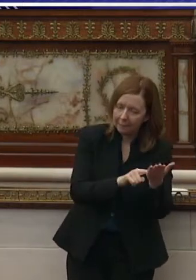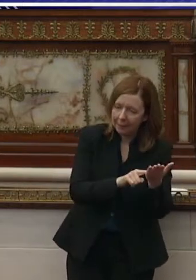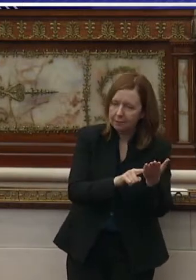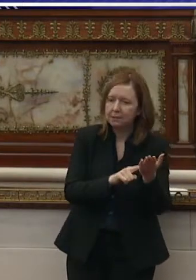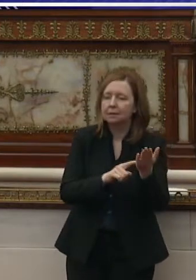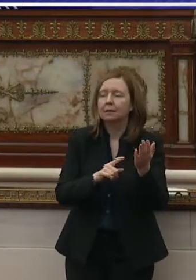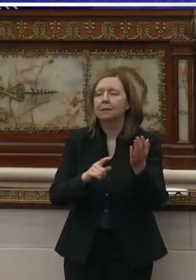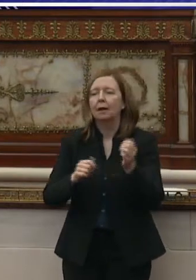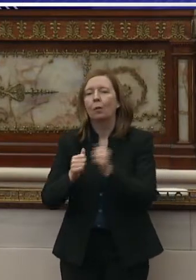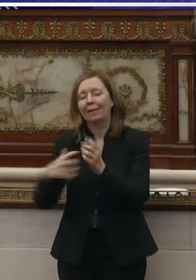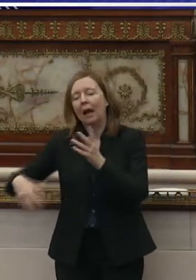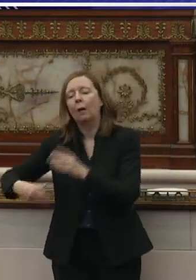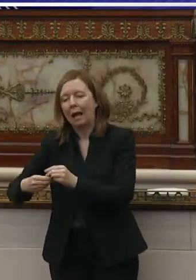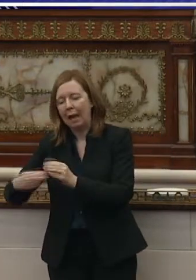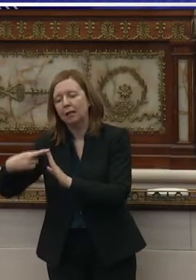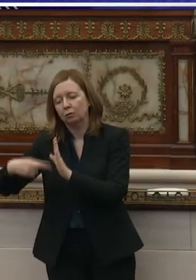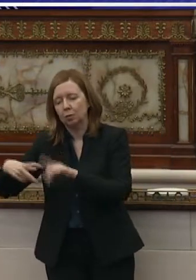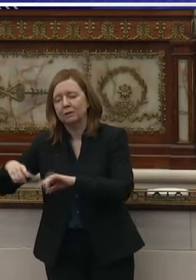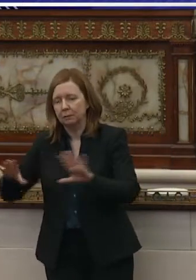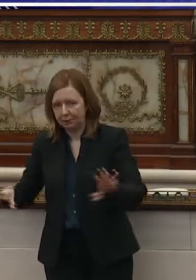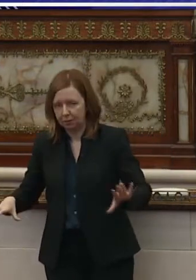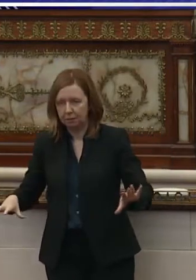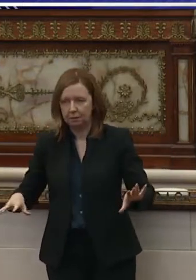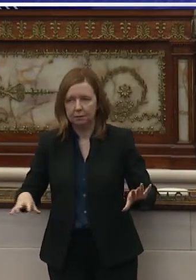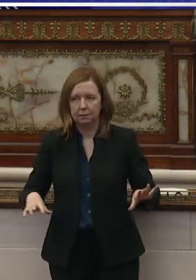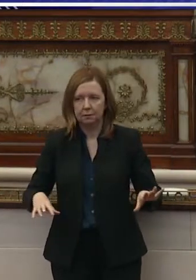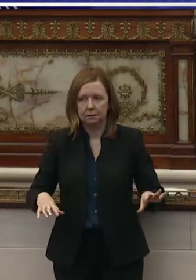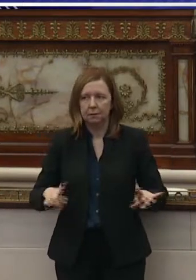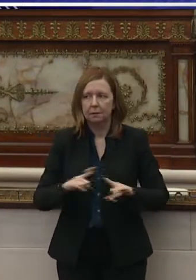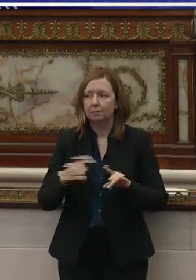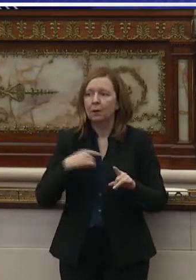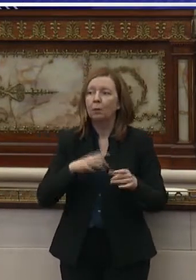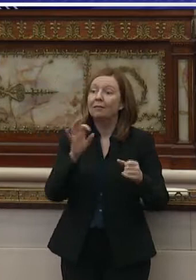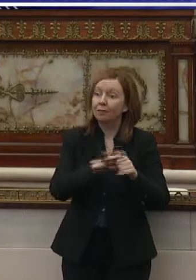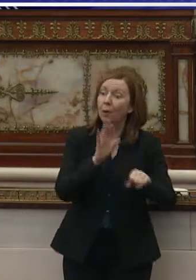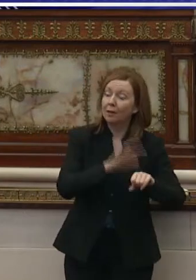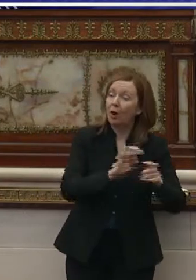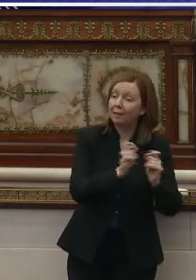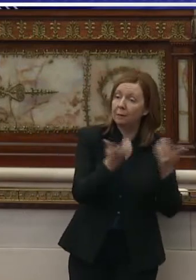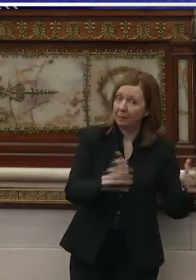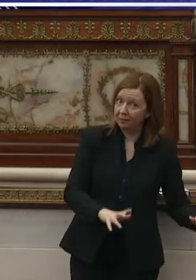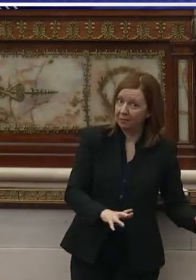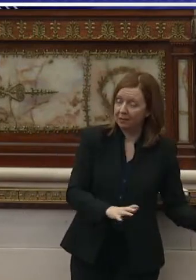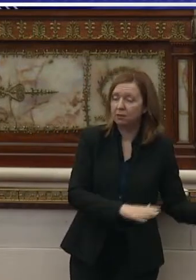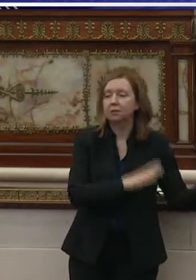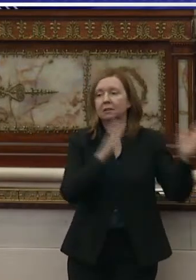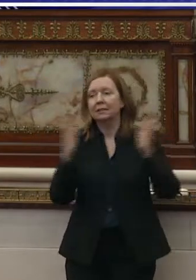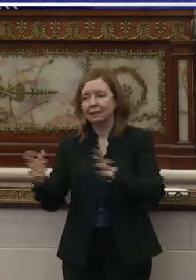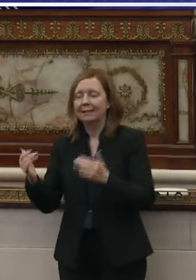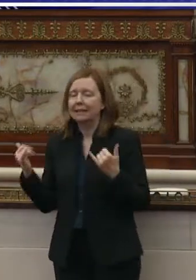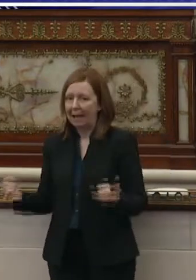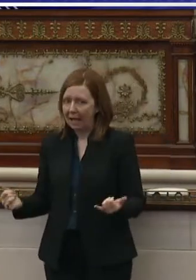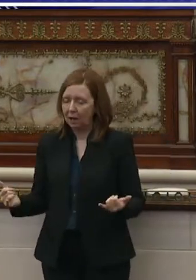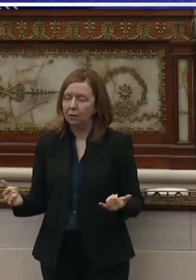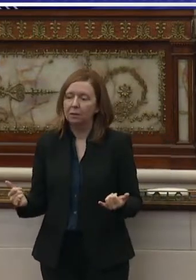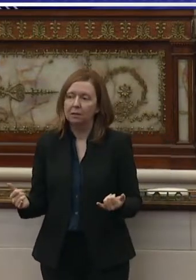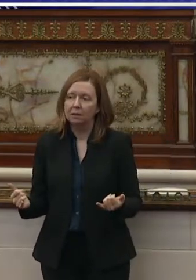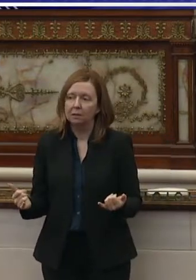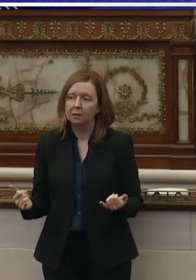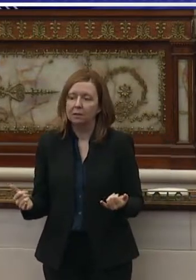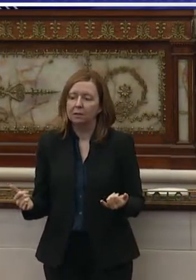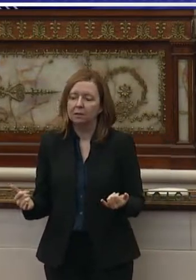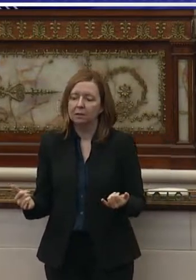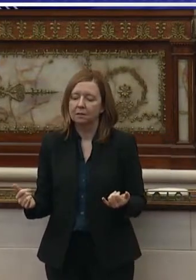the rule suspension. But we did vote on the amendment, and then we